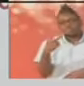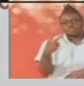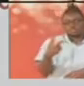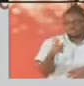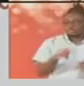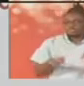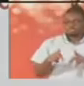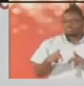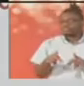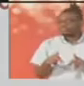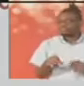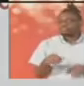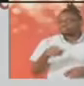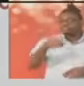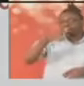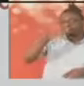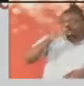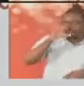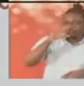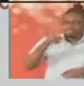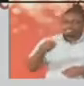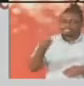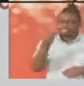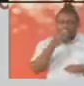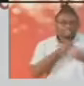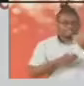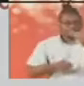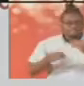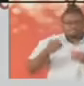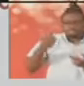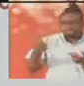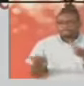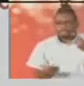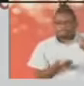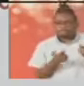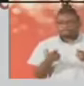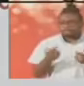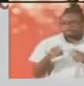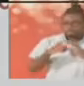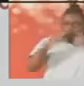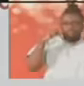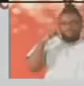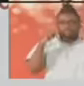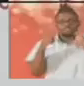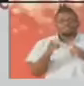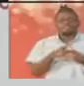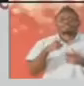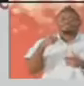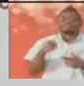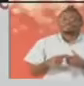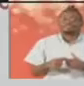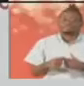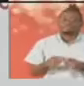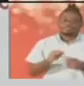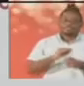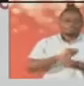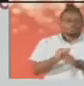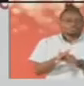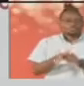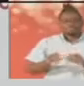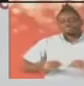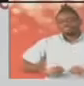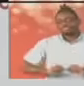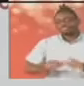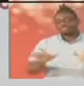eat, drink, be merry without a mask, and guess what? COVID-19 then starts to spread. All it takes is 1 or